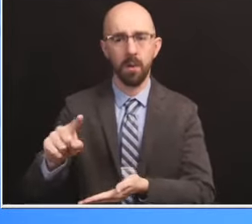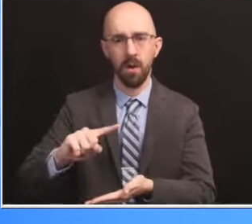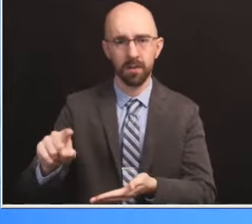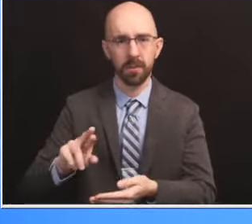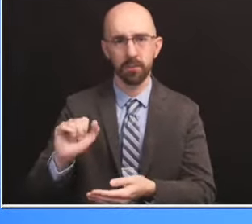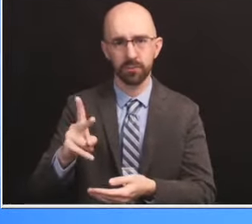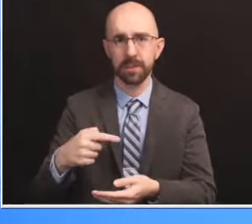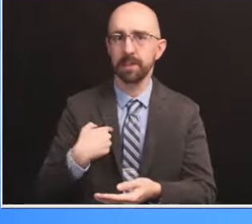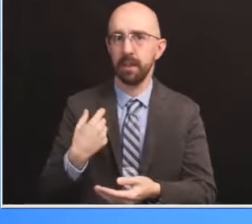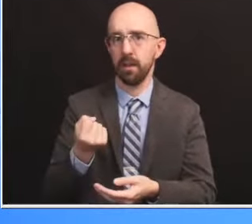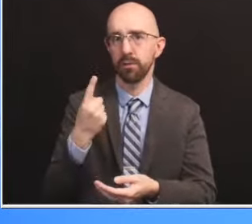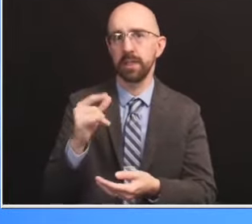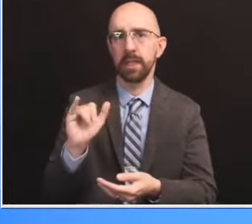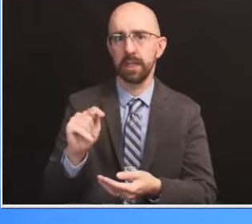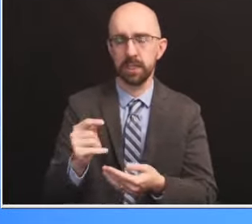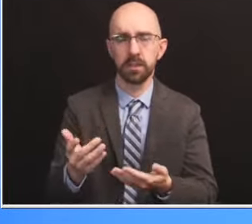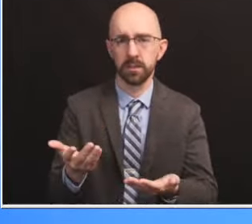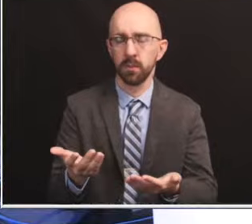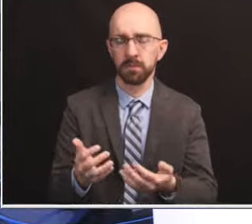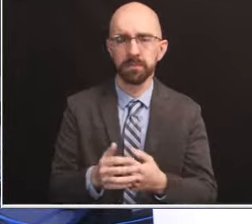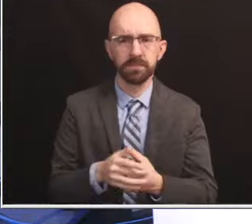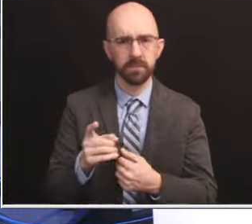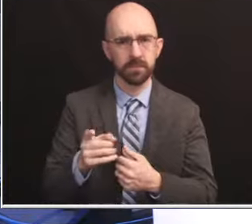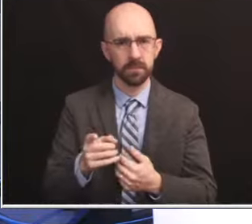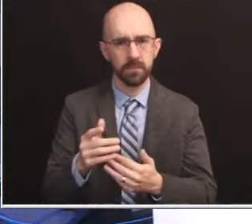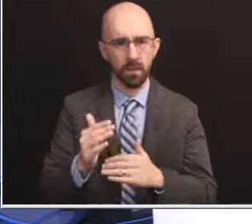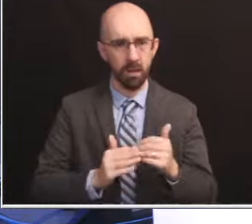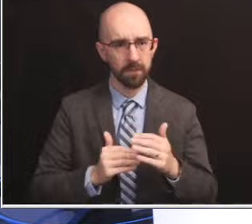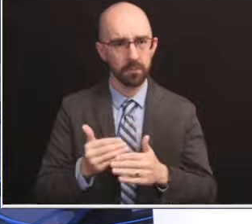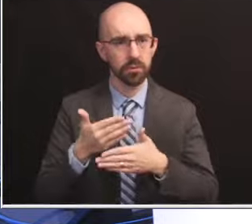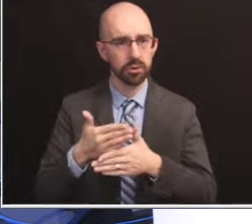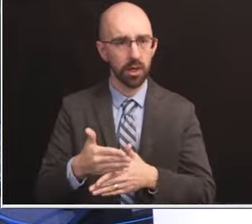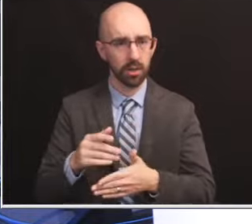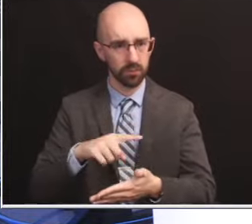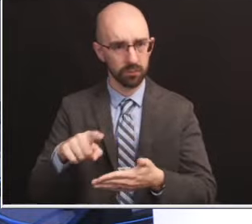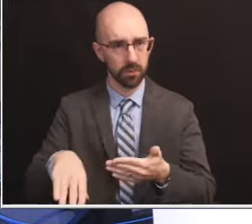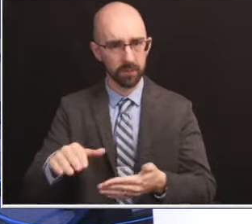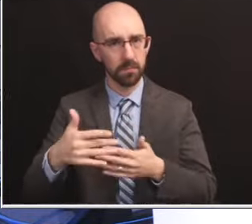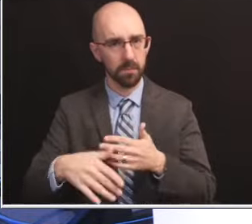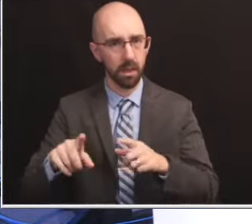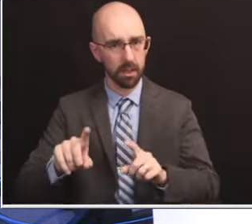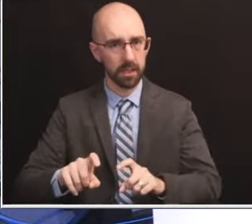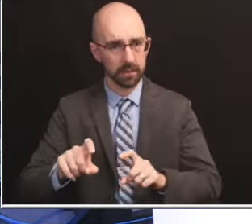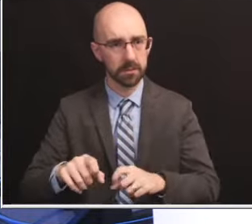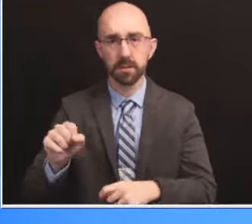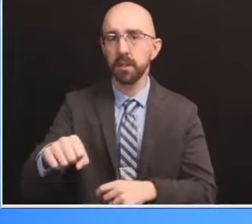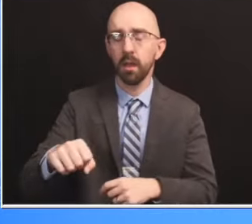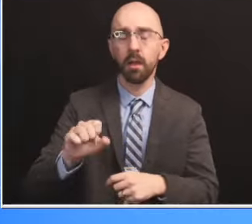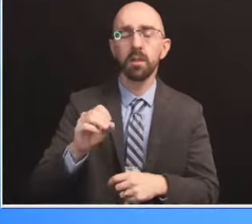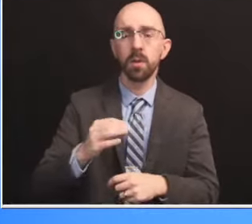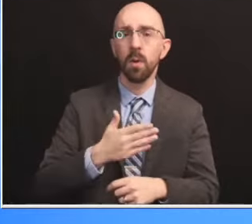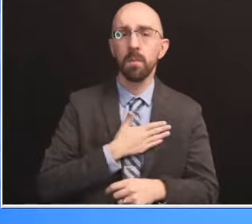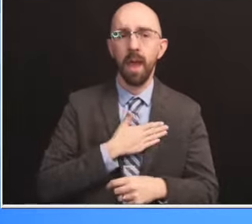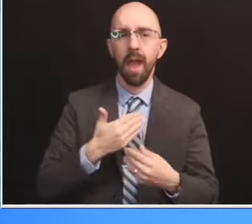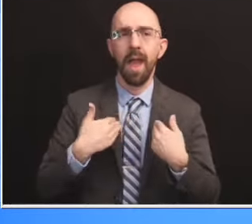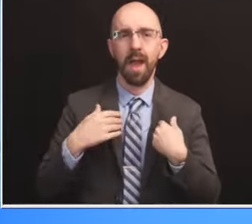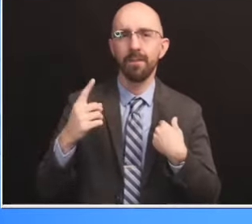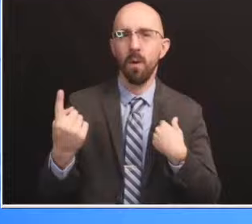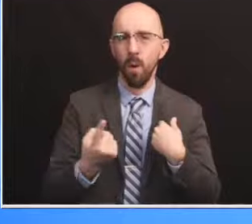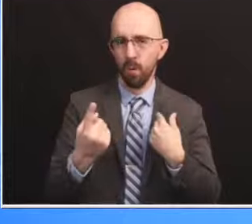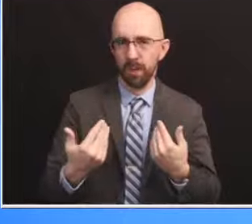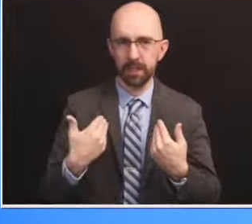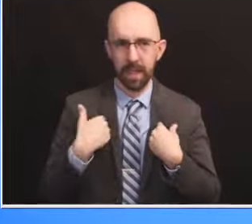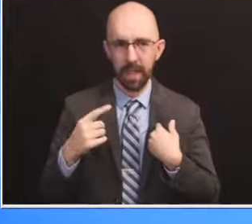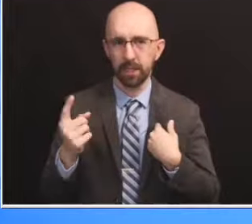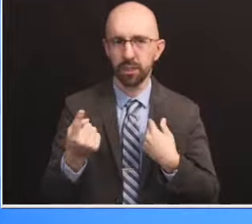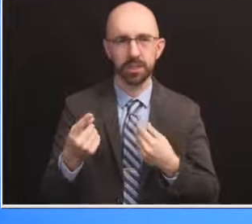it. So, are you comfortable sharing the result of your blood test? Yeah, and so I have always had just